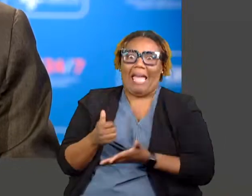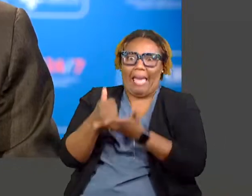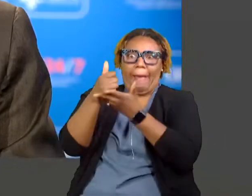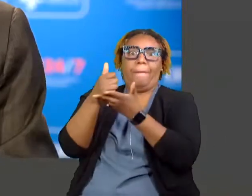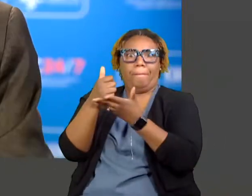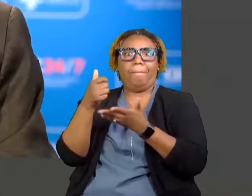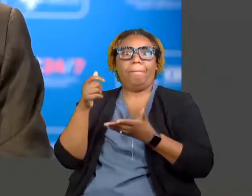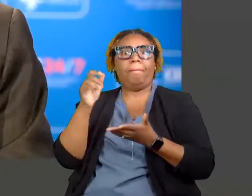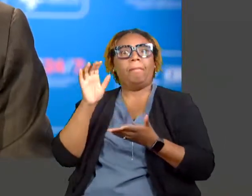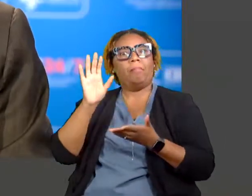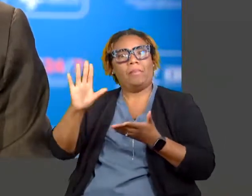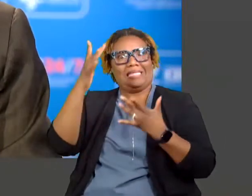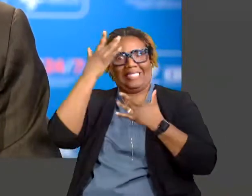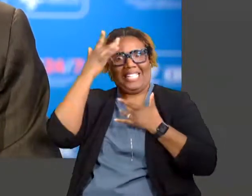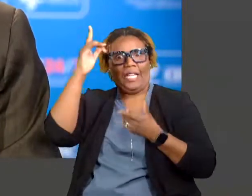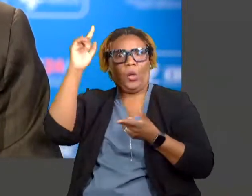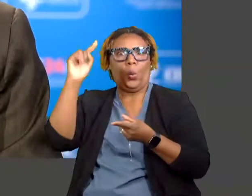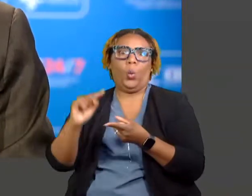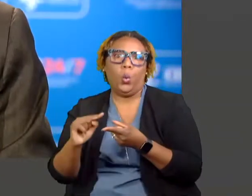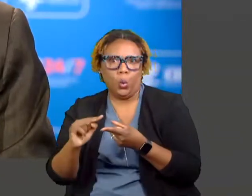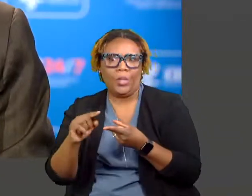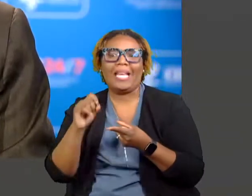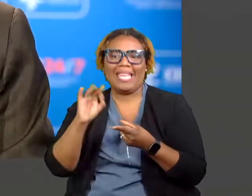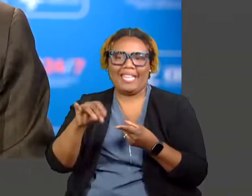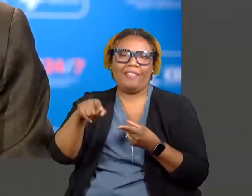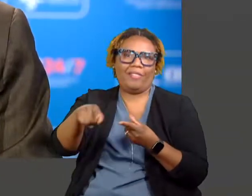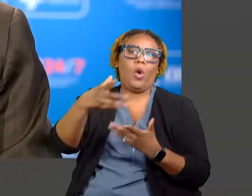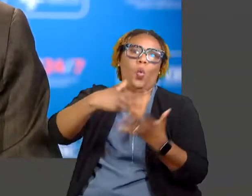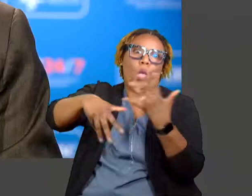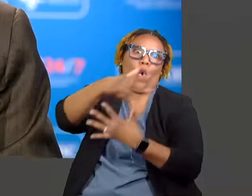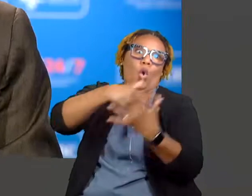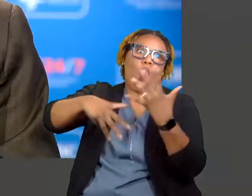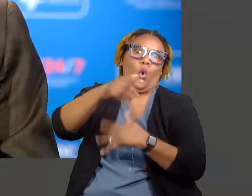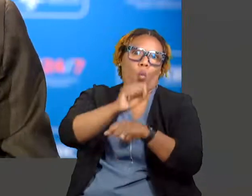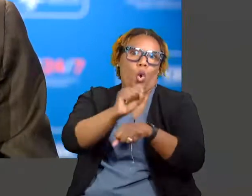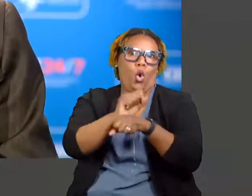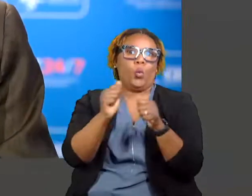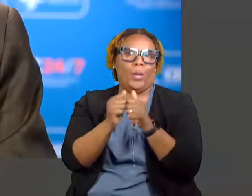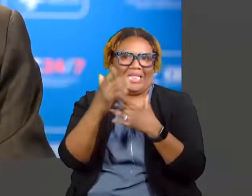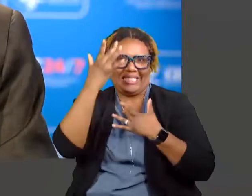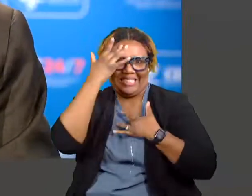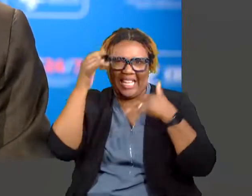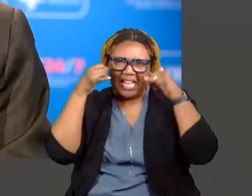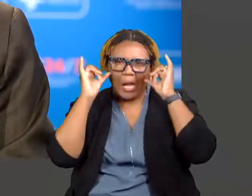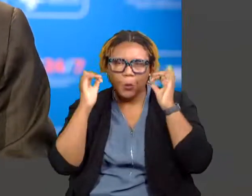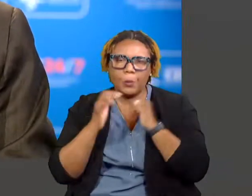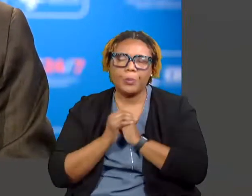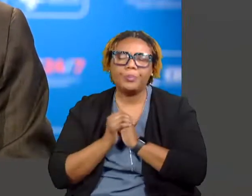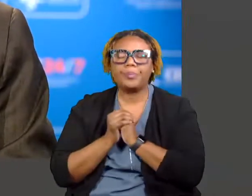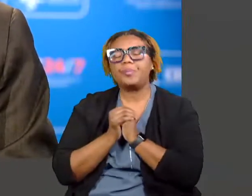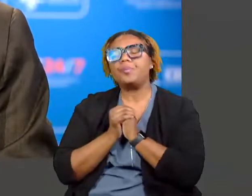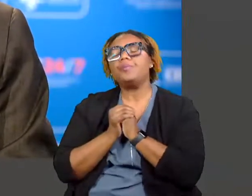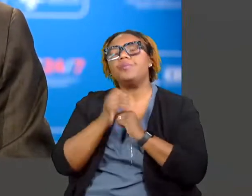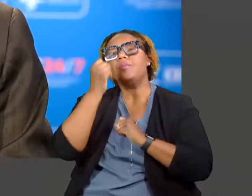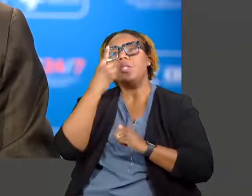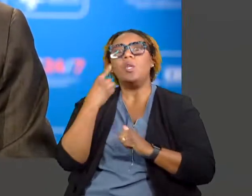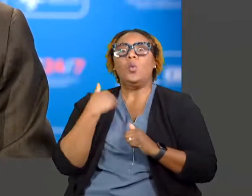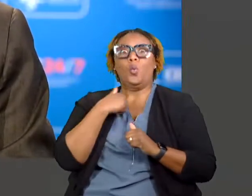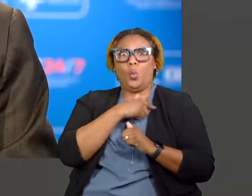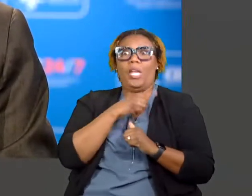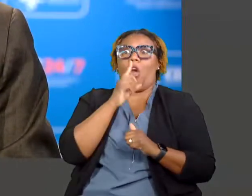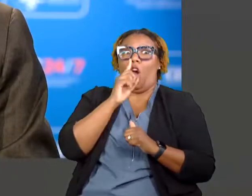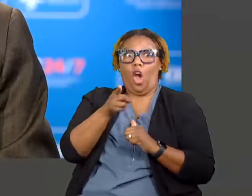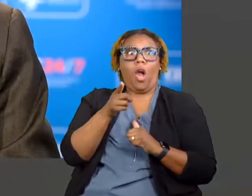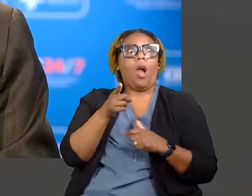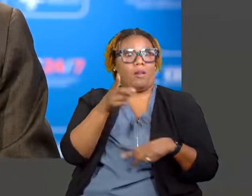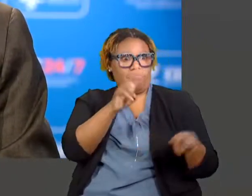exposure if they happen to be working around affected cows. As I also mentioned, we're monitoring individuals who